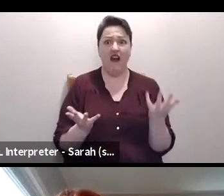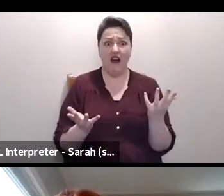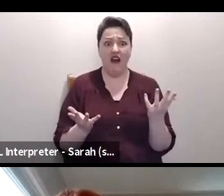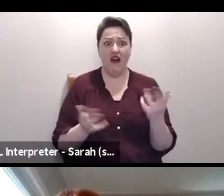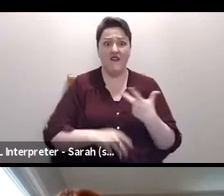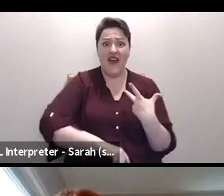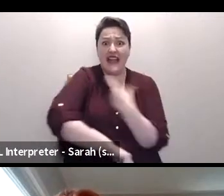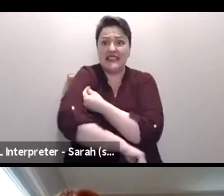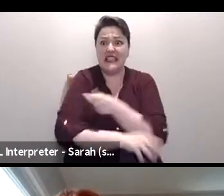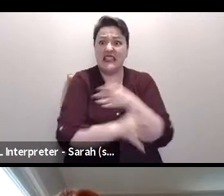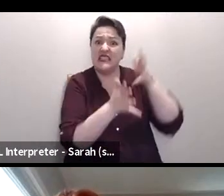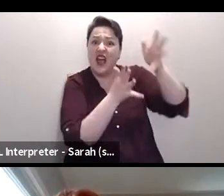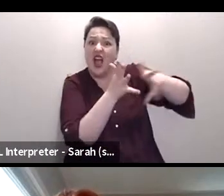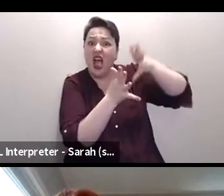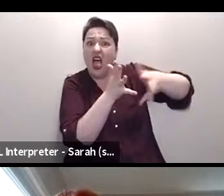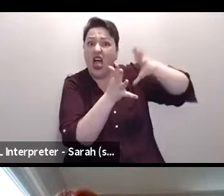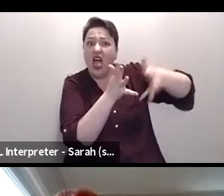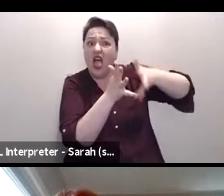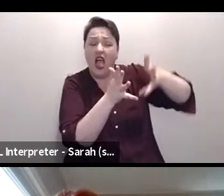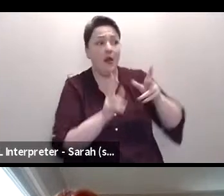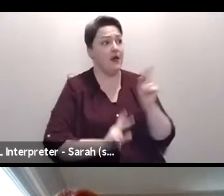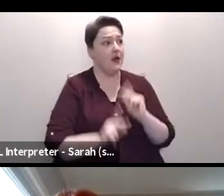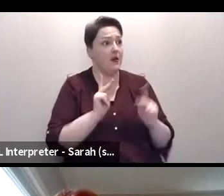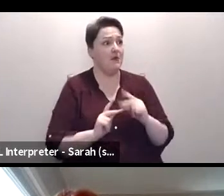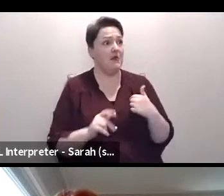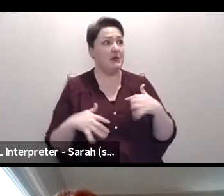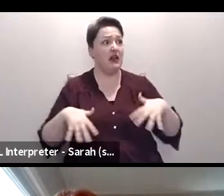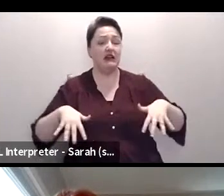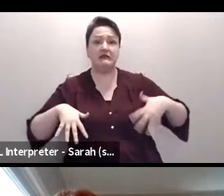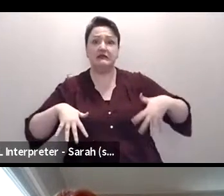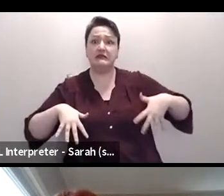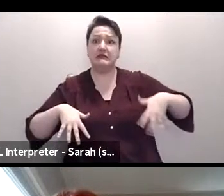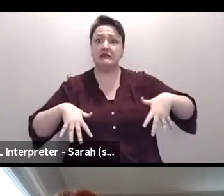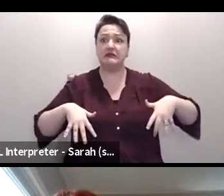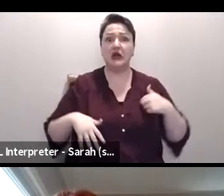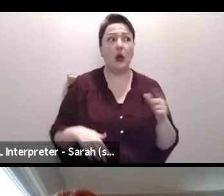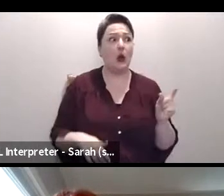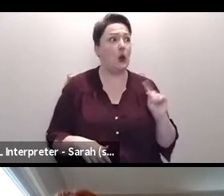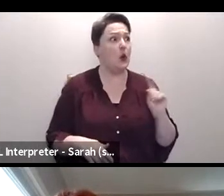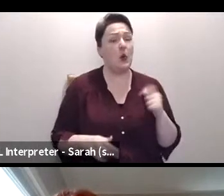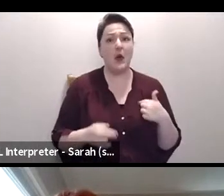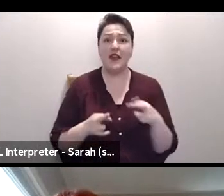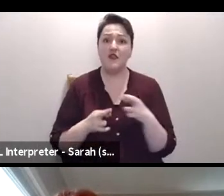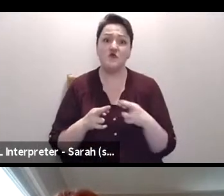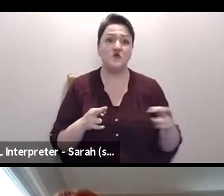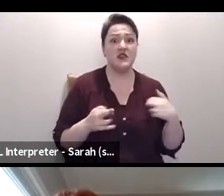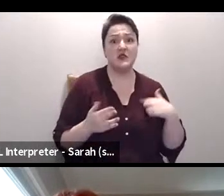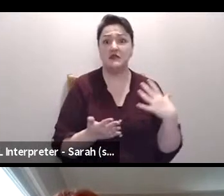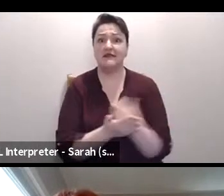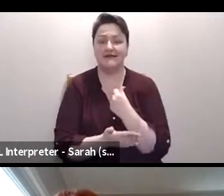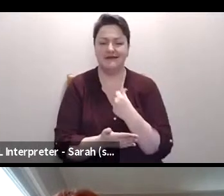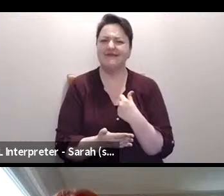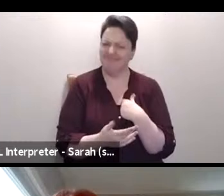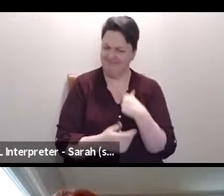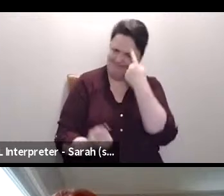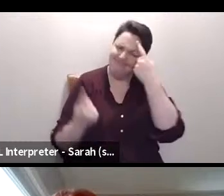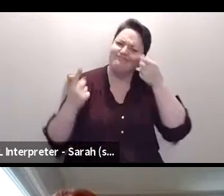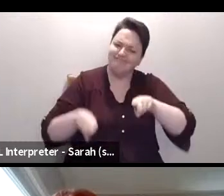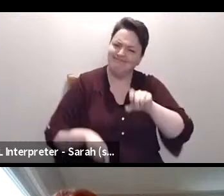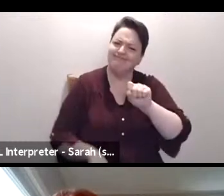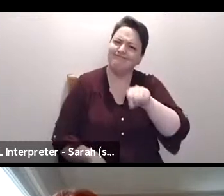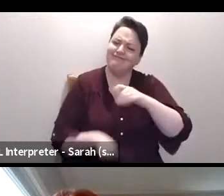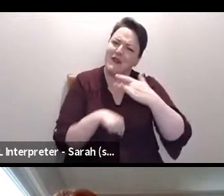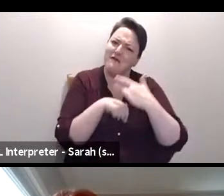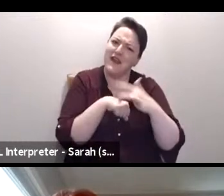just so nervous having to see their families, and we're wasting such a valuable resource. And so I completely agree with you. So I